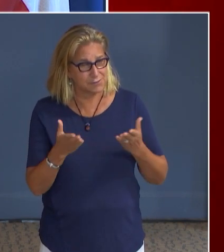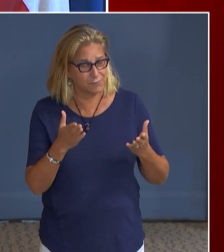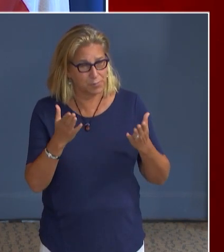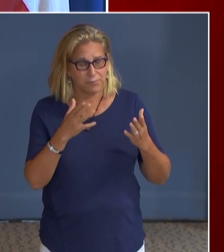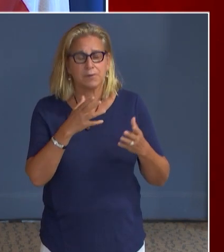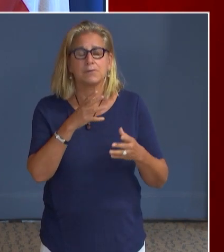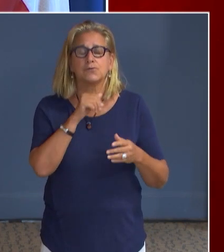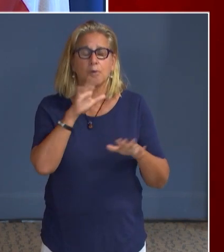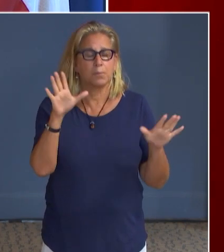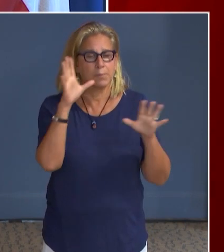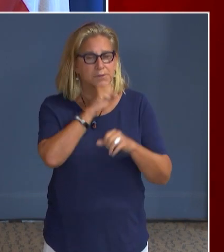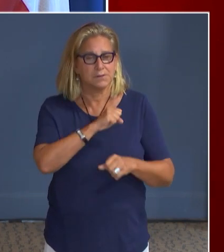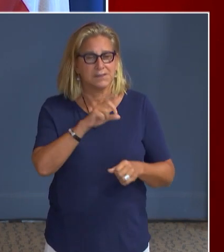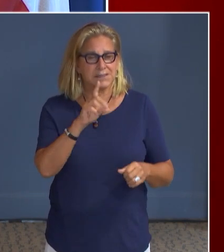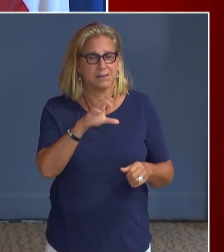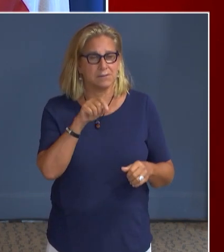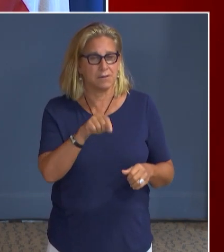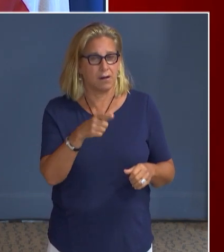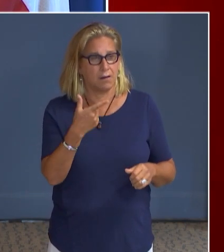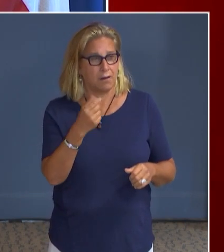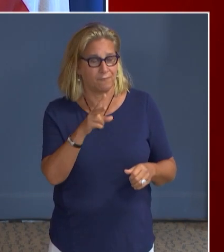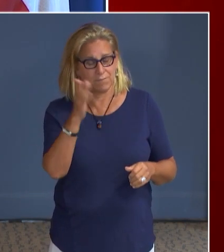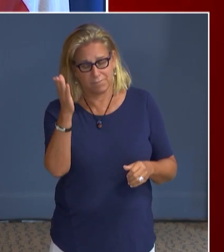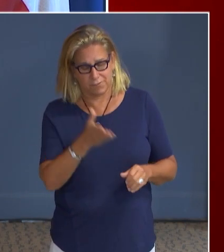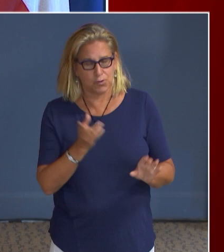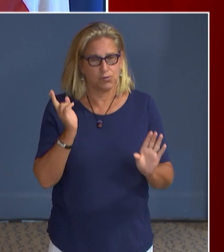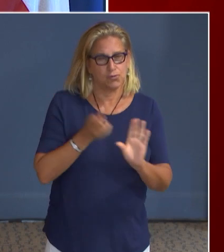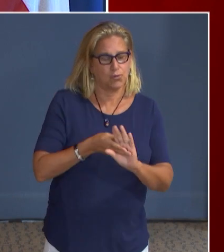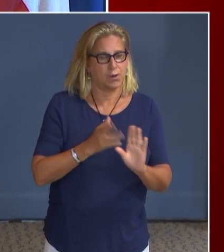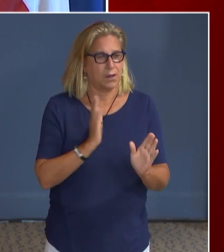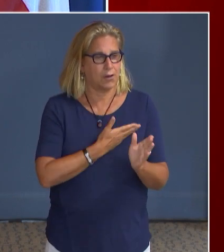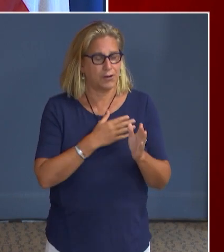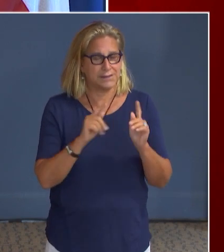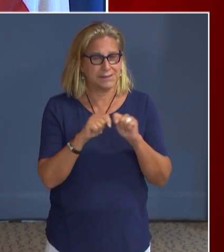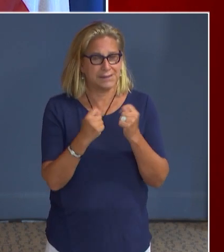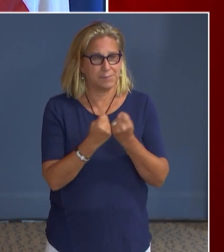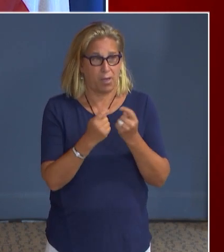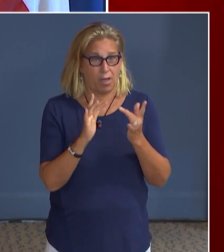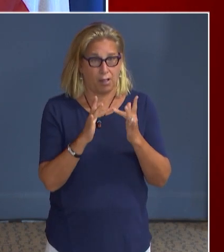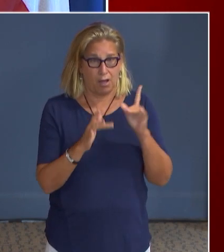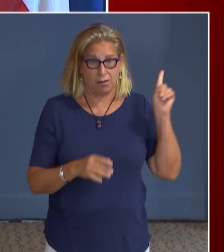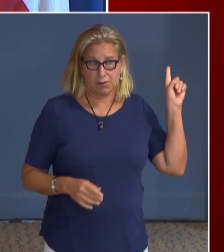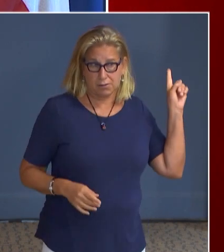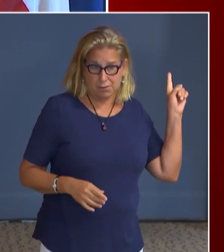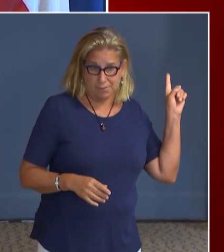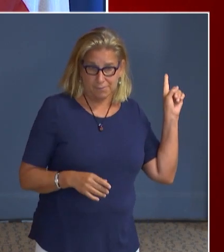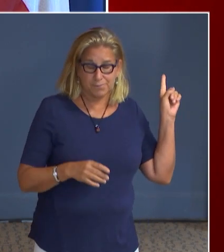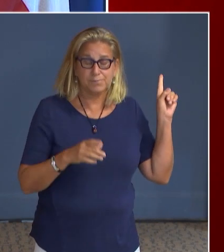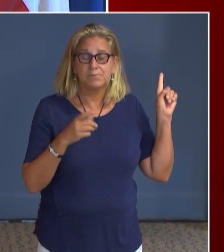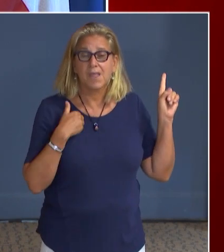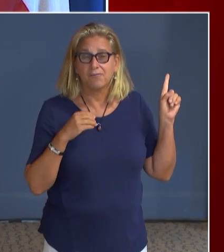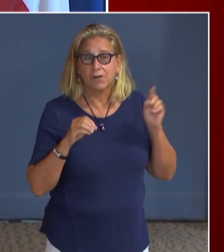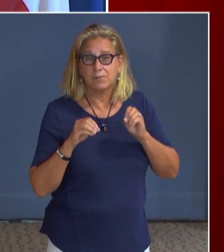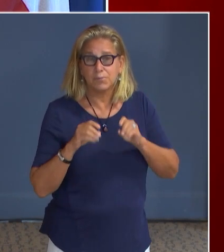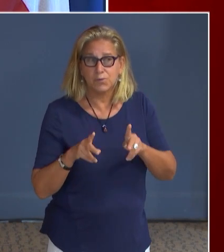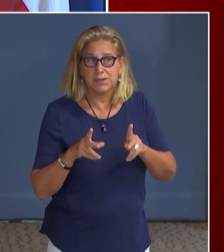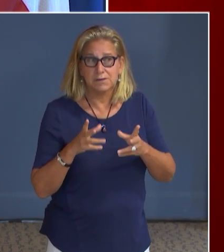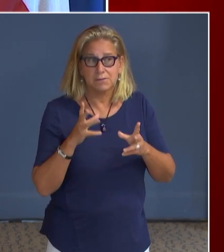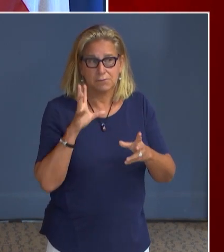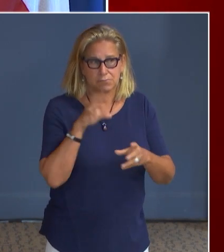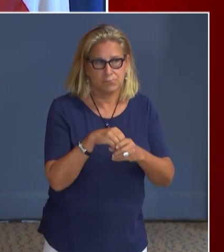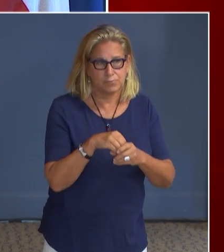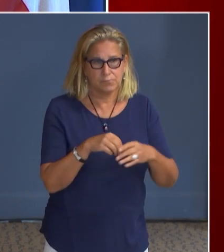dc.gov/join our team. This is your opportunity to get into DC government, allow your skills, your knowledge, and